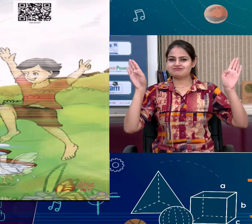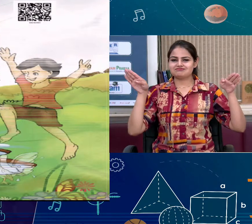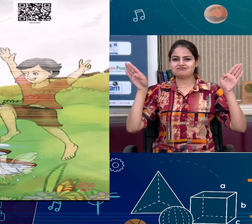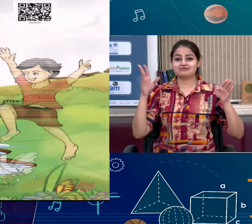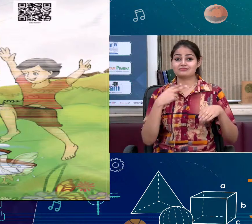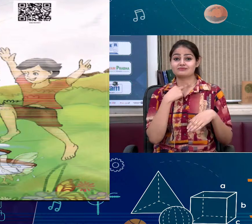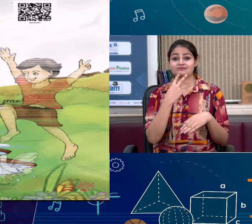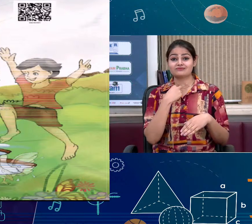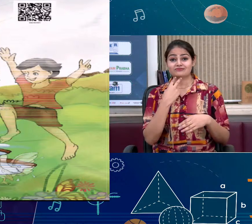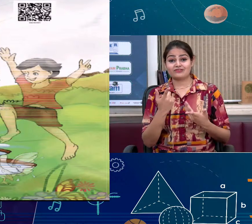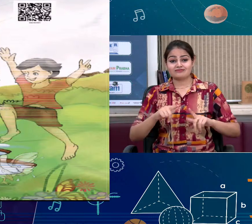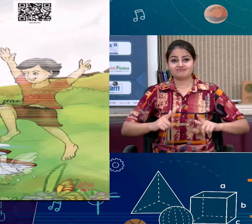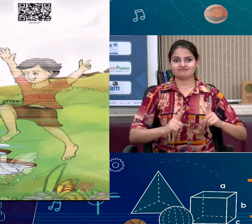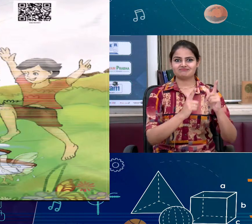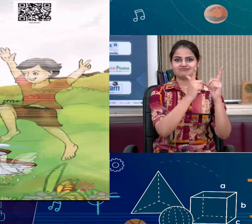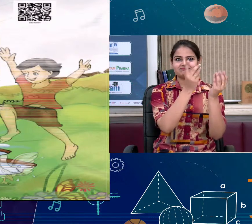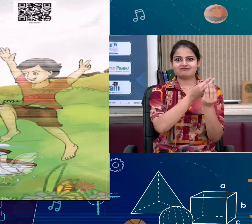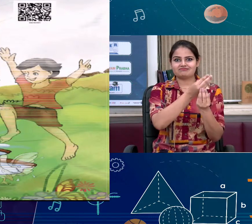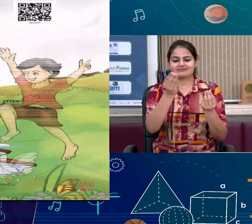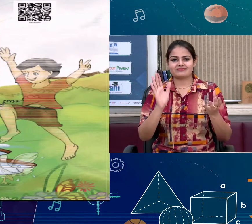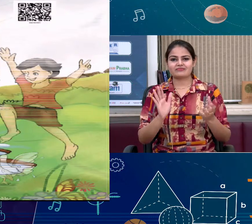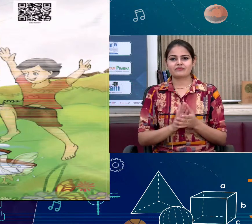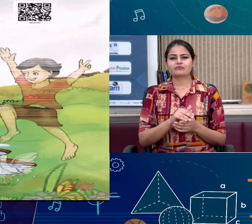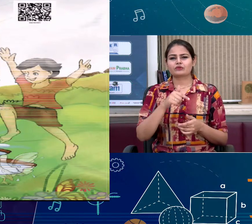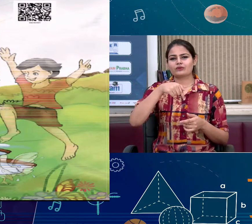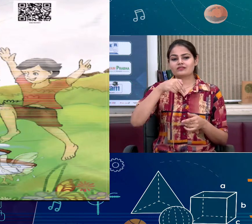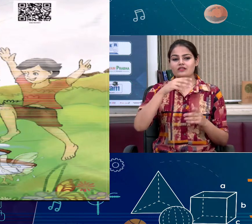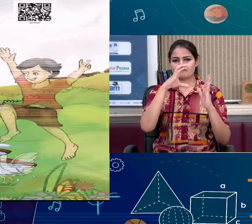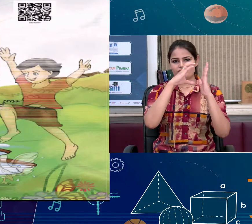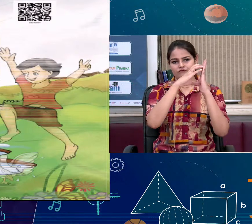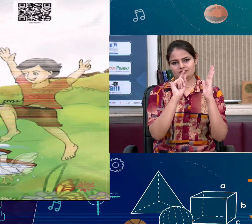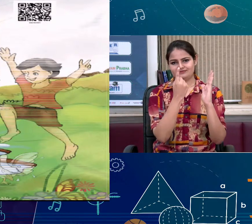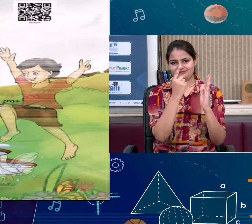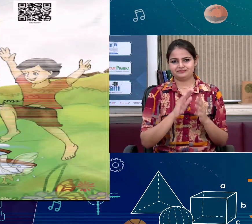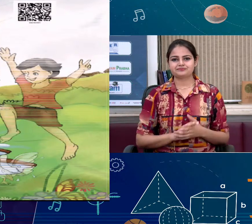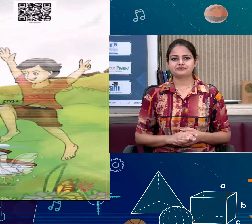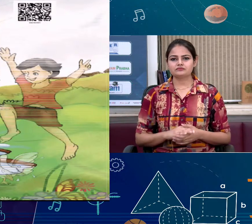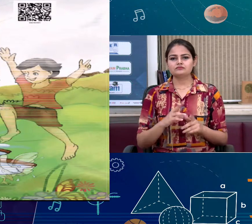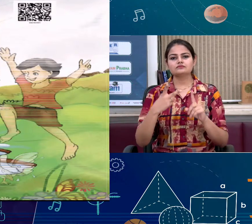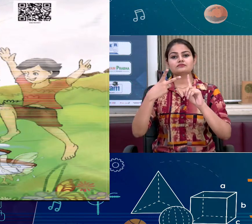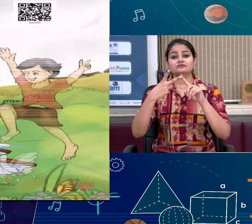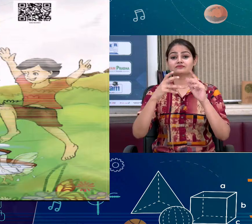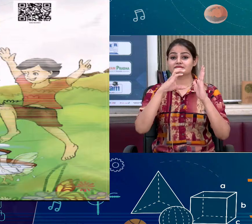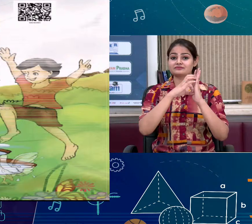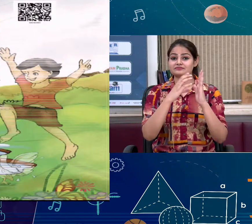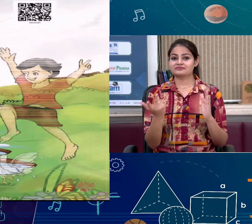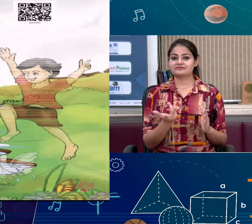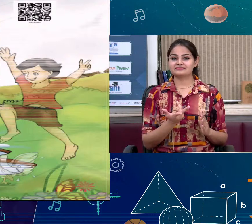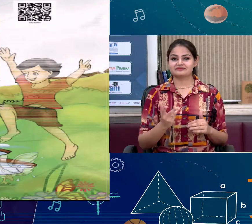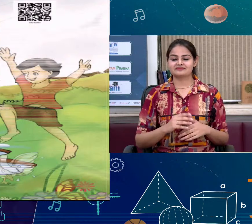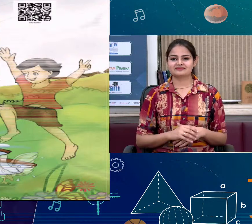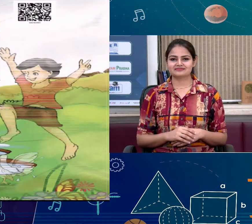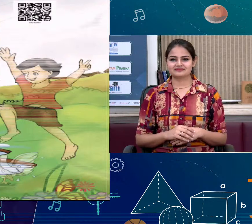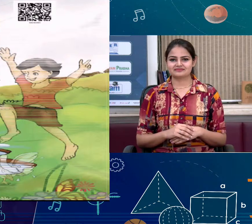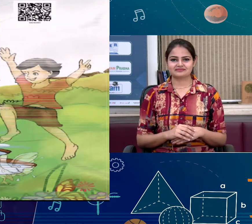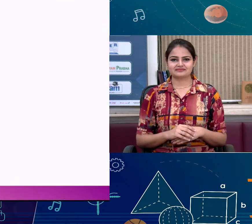the buzzing bees. So this is the first stanza. Let's go to the second stanza now.